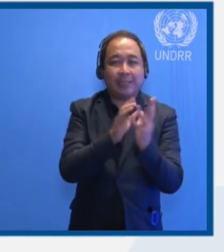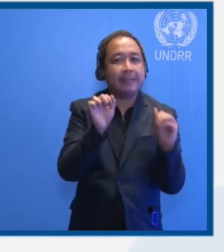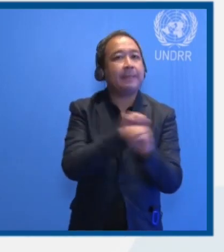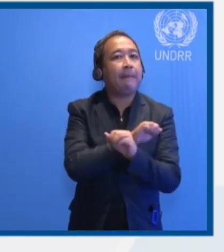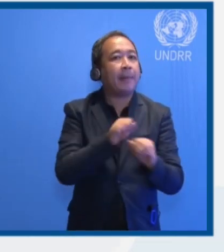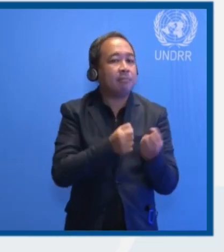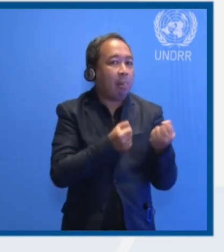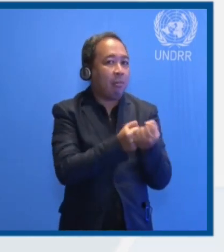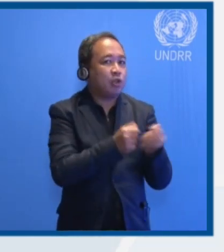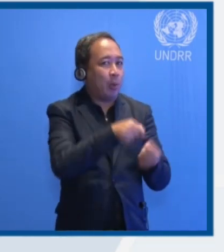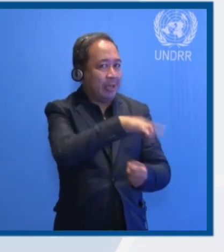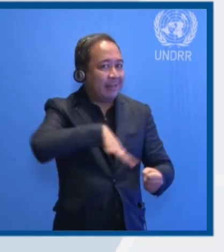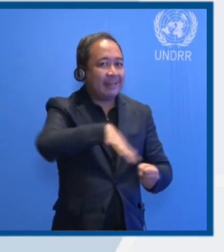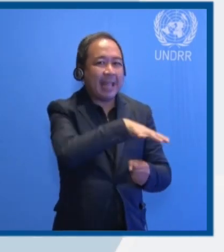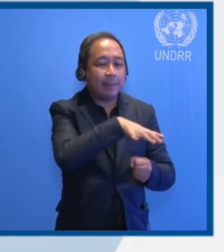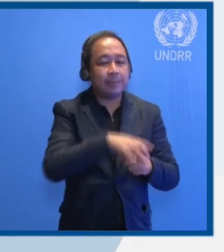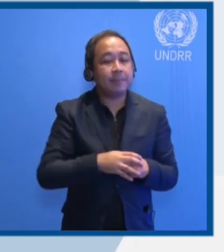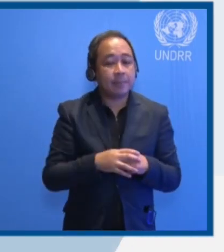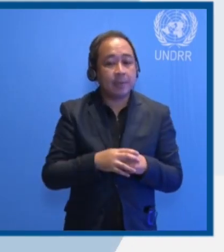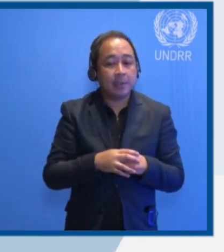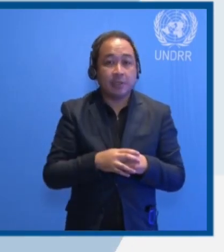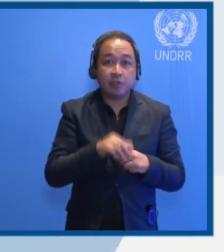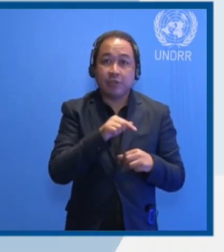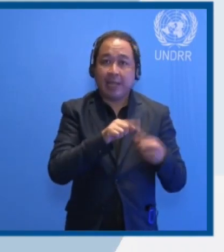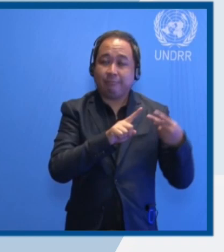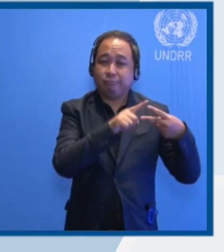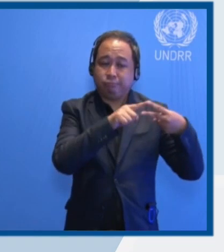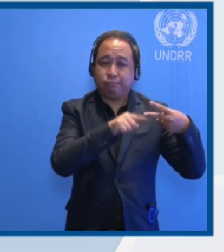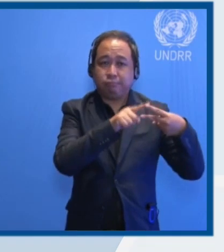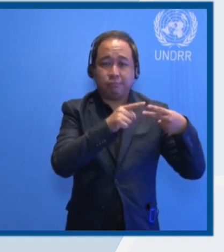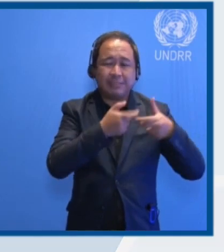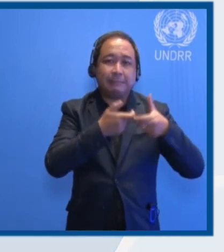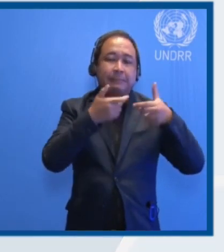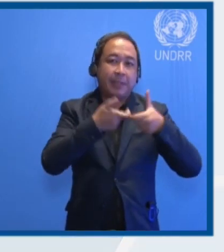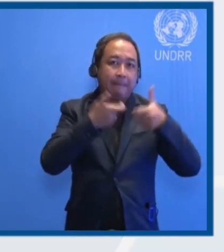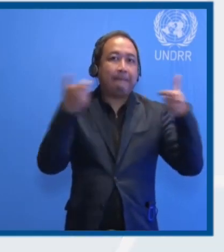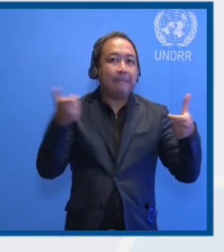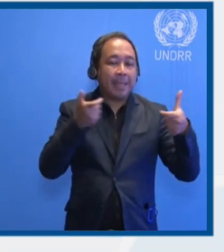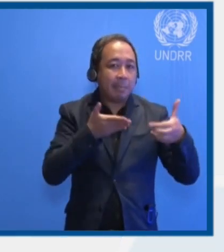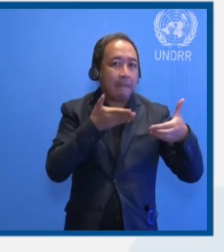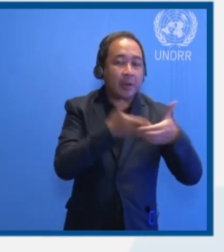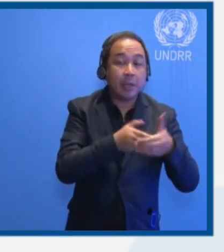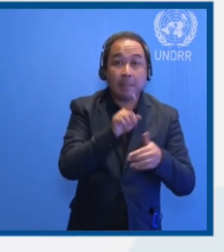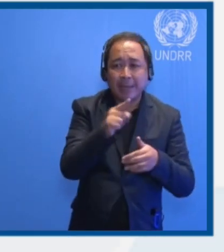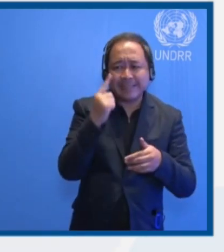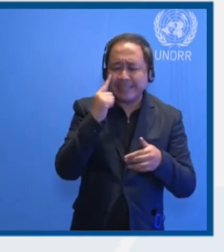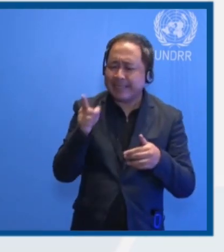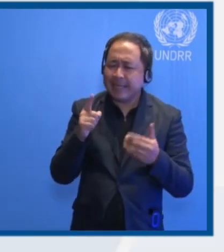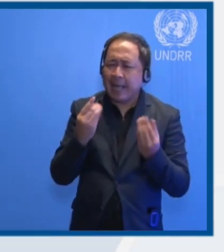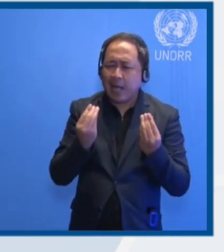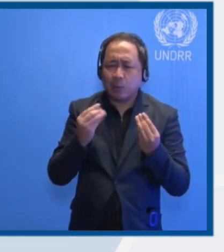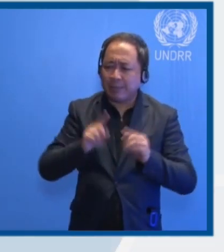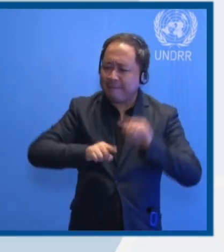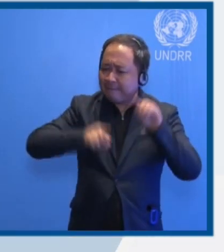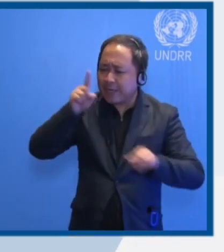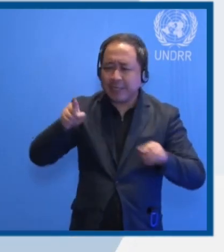that you want to create. So these are huge barriers. Rather, we should be looking at the integrated approaches that